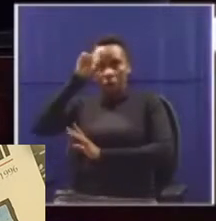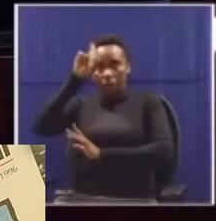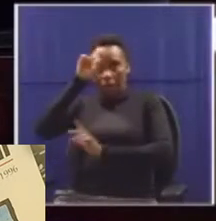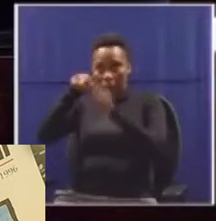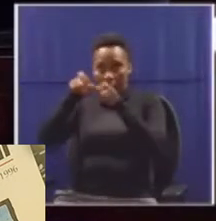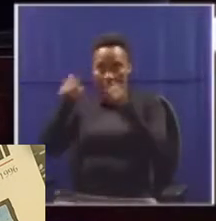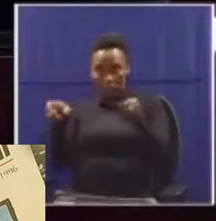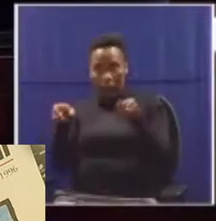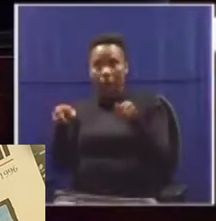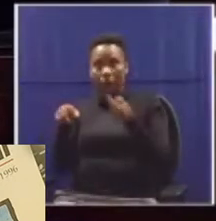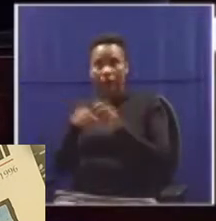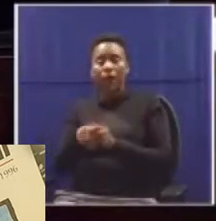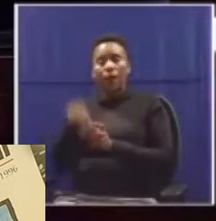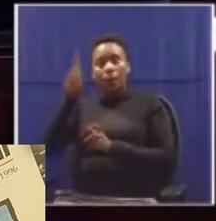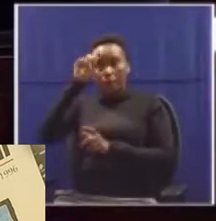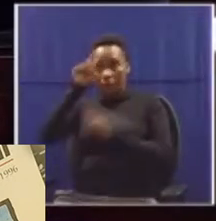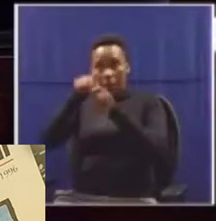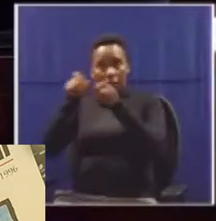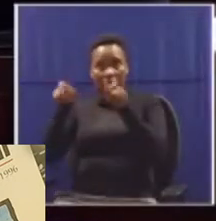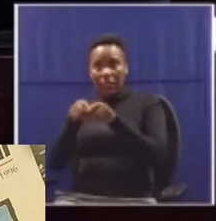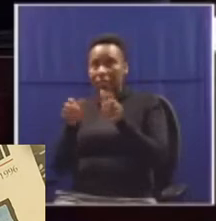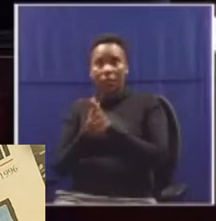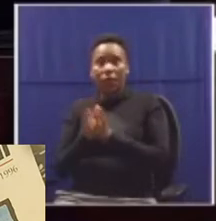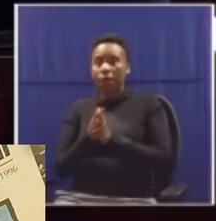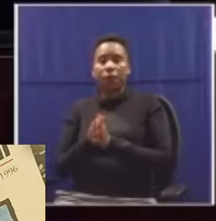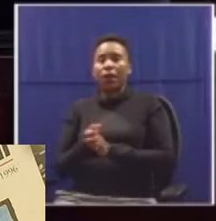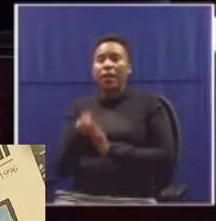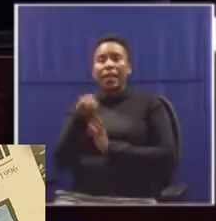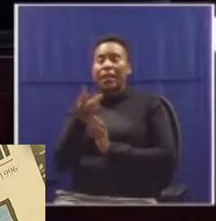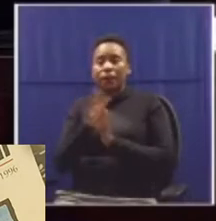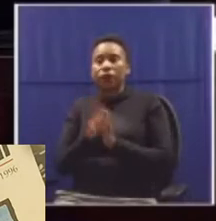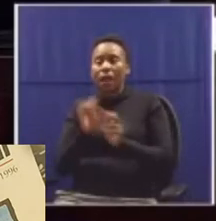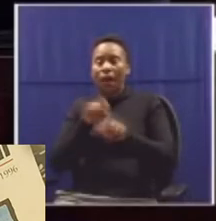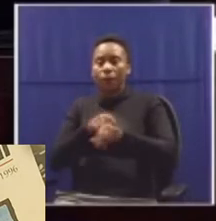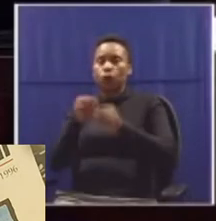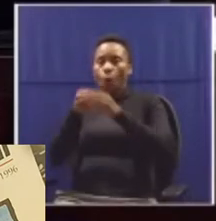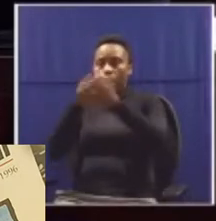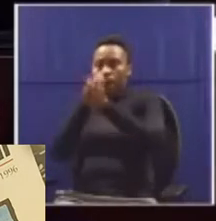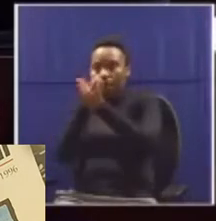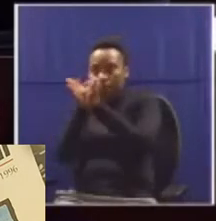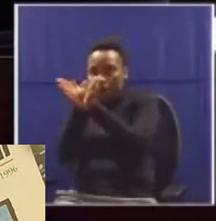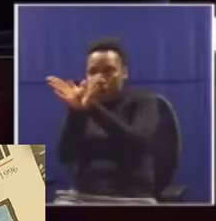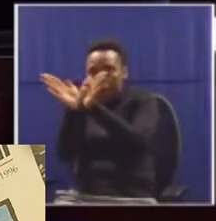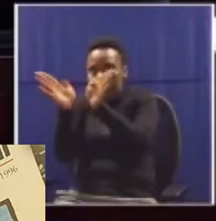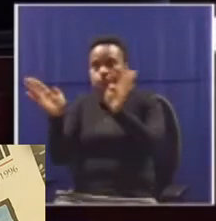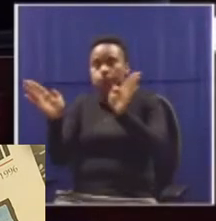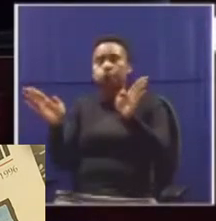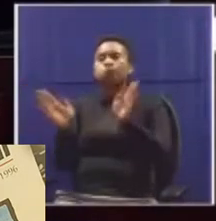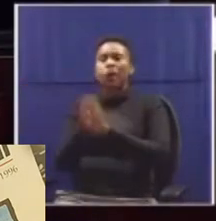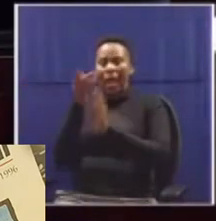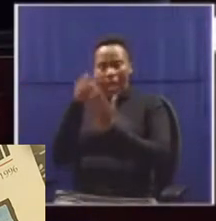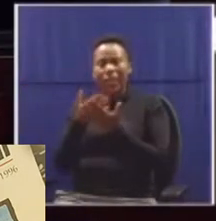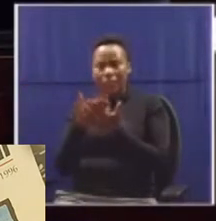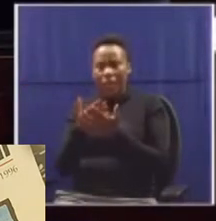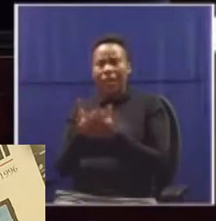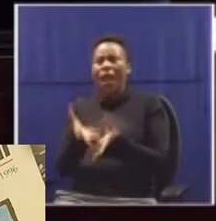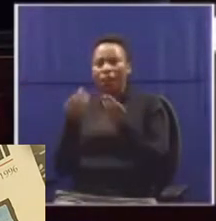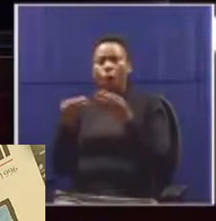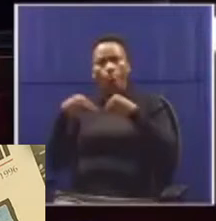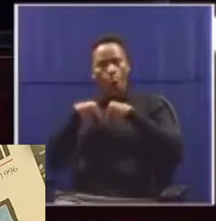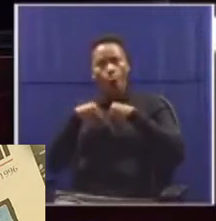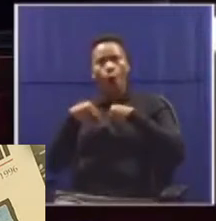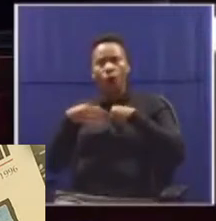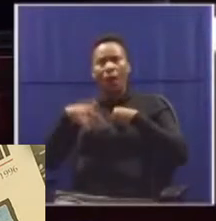black lawyers are not given briefs that enable them to expand their practices and make a living from law perhaps the next